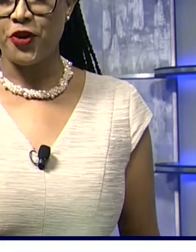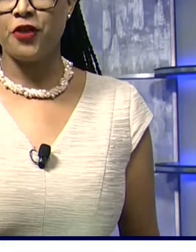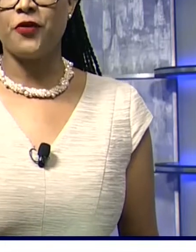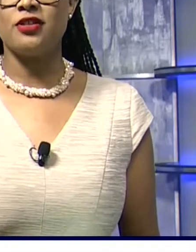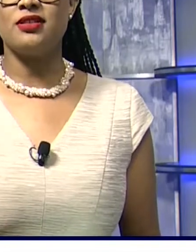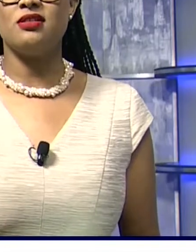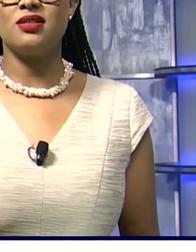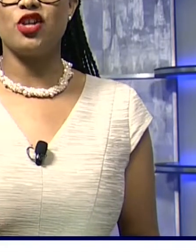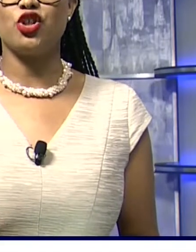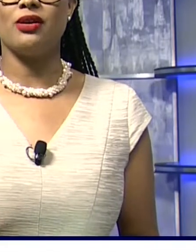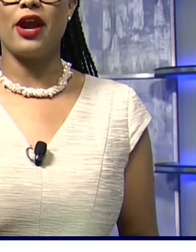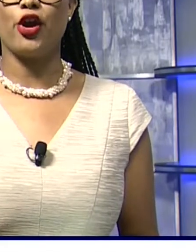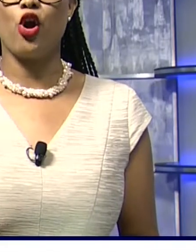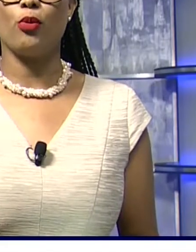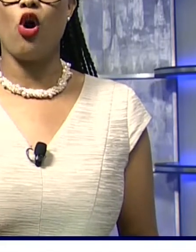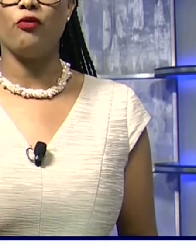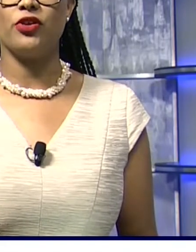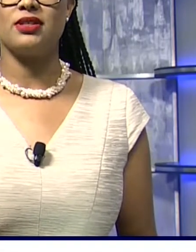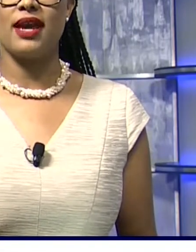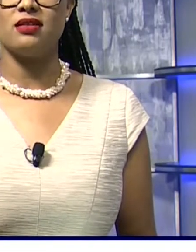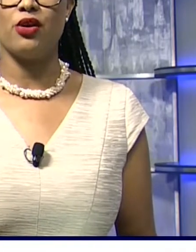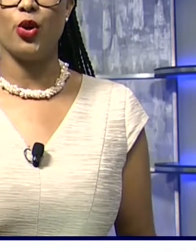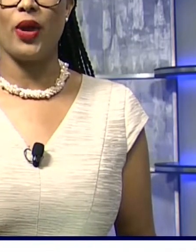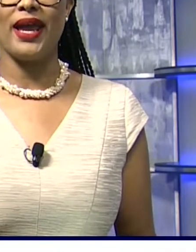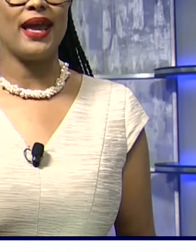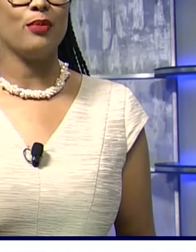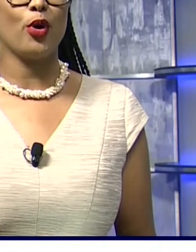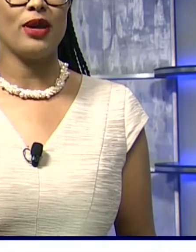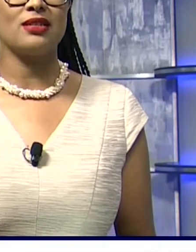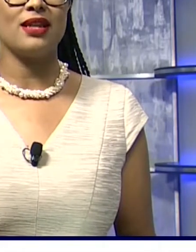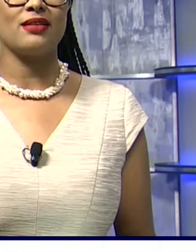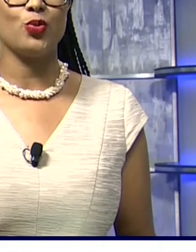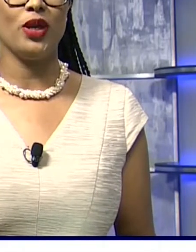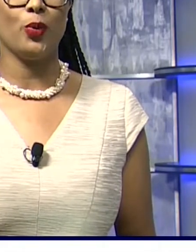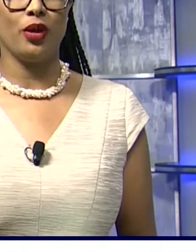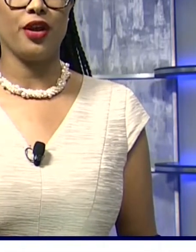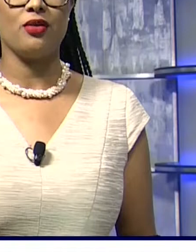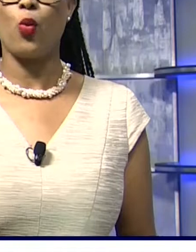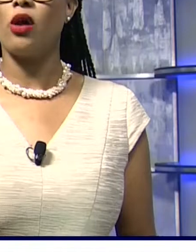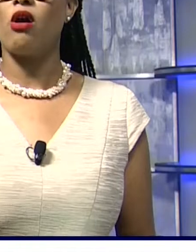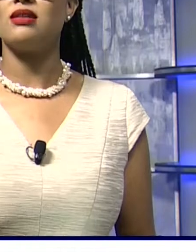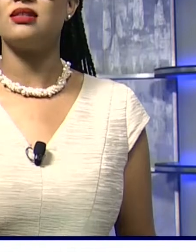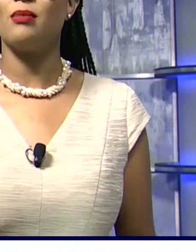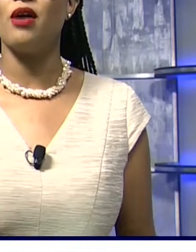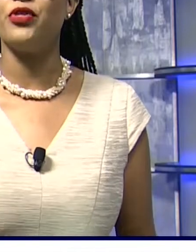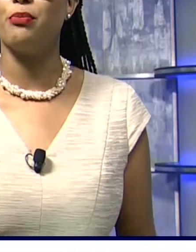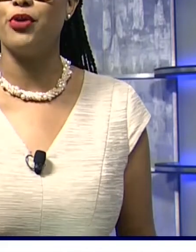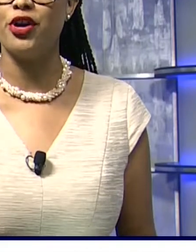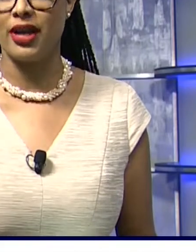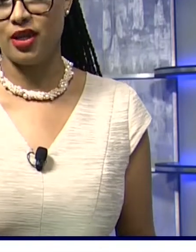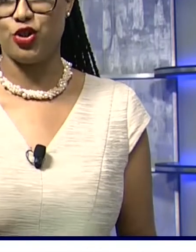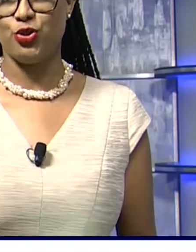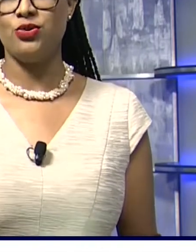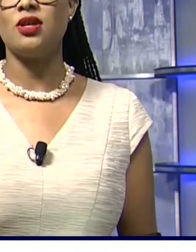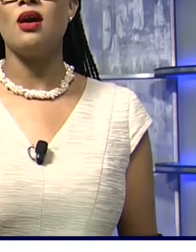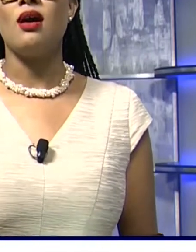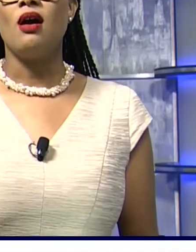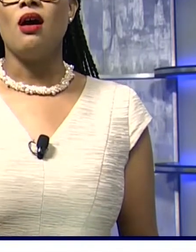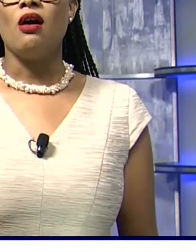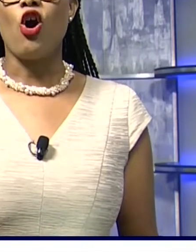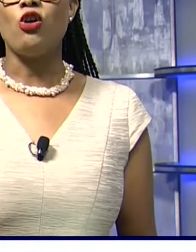The 31st Intersessional CARICOM Conference gets underway in Barbados next week. We'll hear what are some of the burning